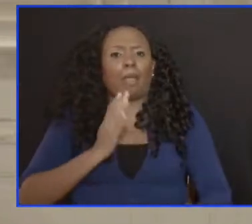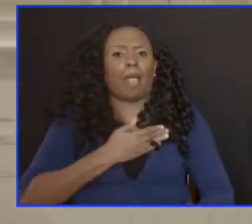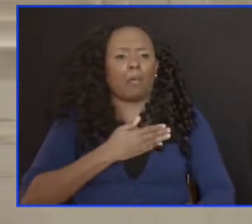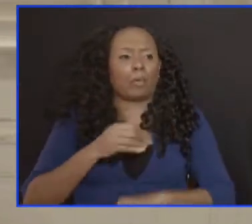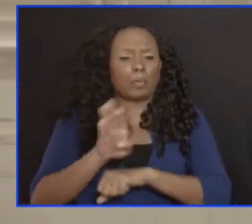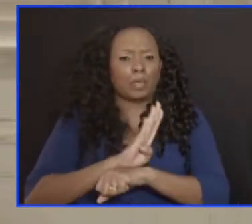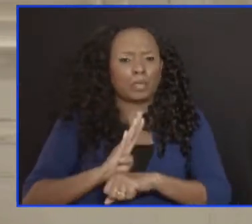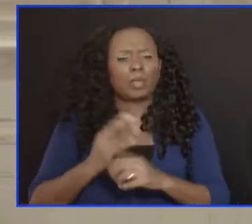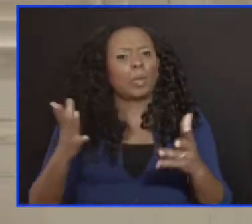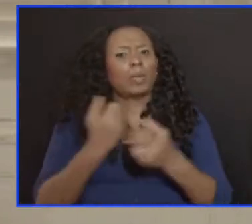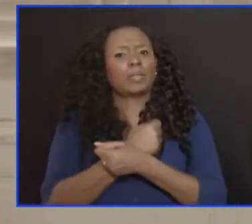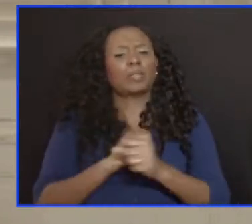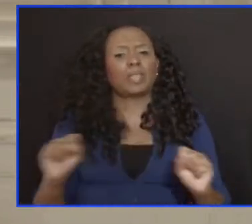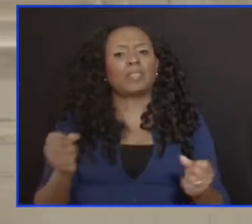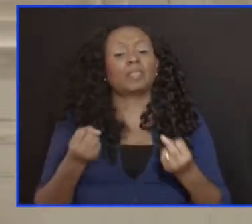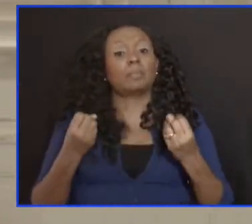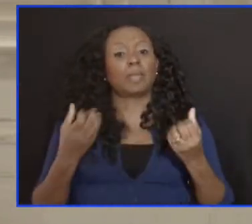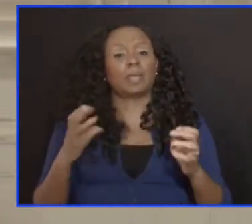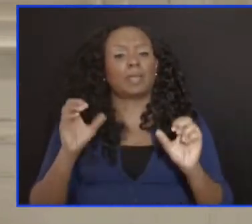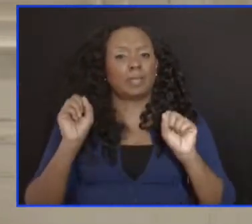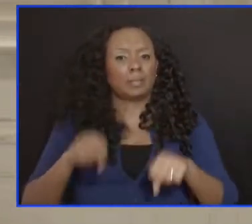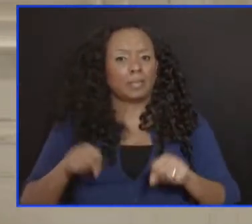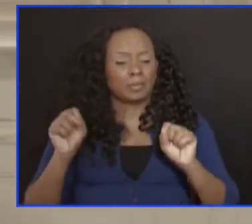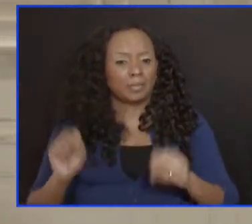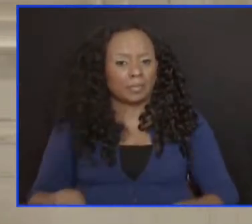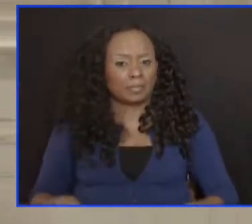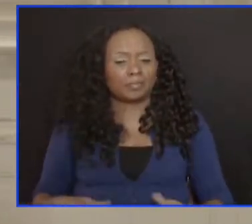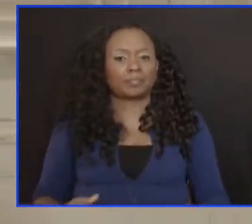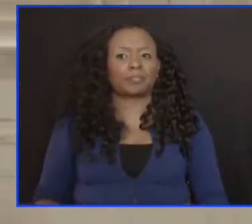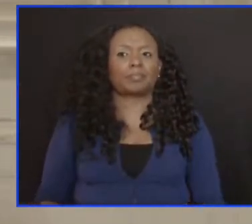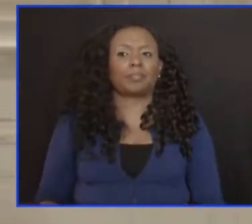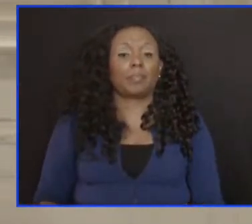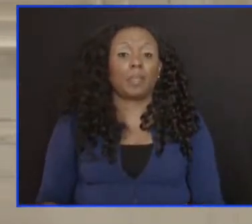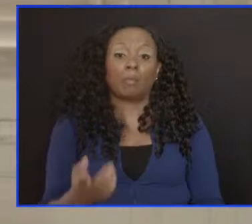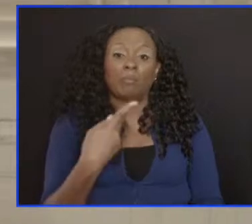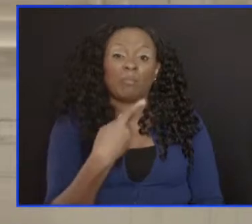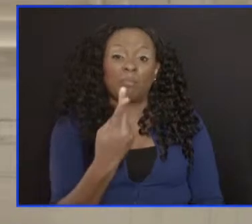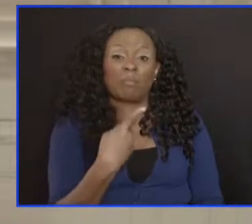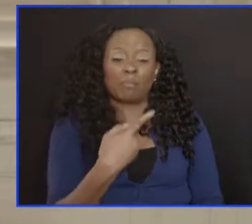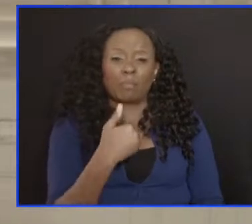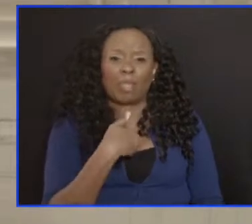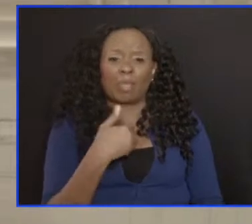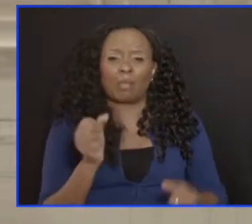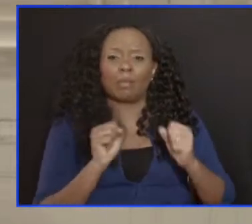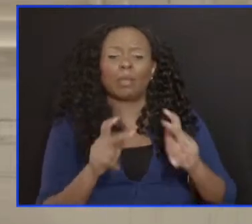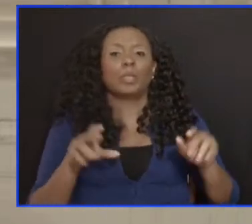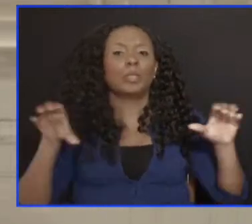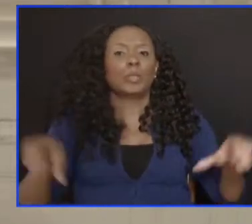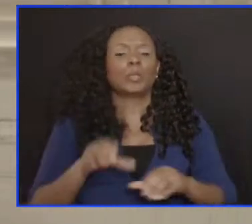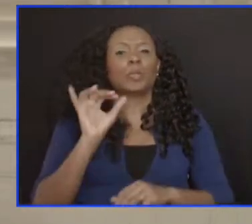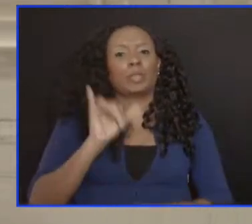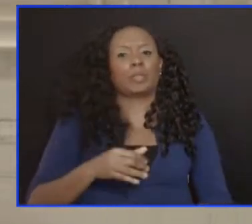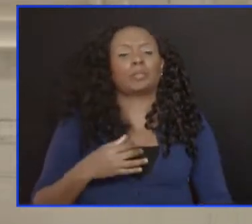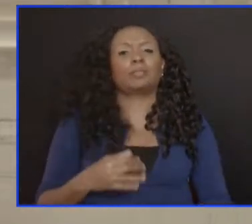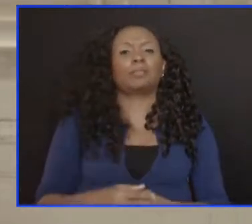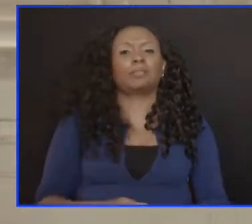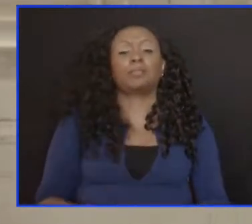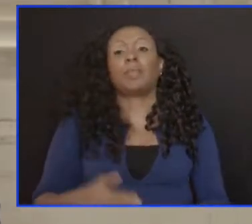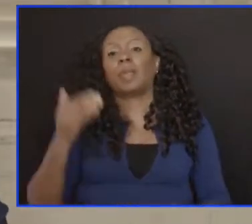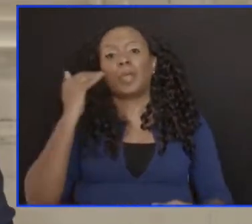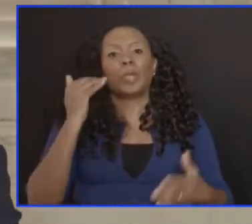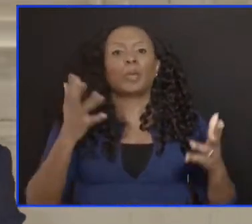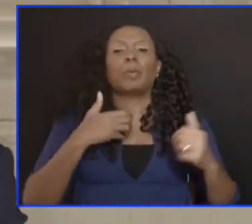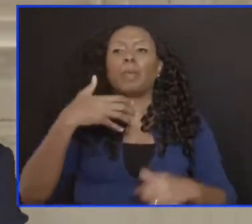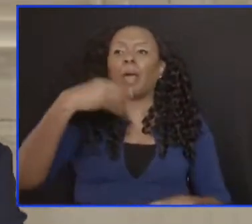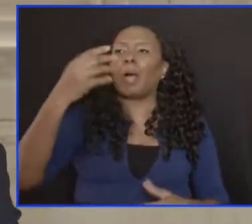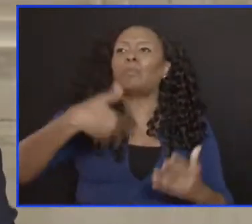as many of them as we possibly can. And you have the opportunity to do that. I know you want to get back out. I